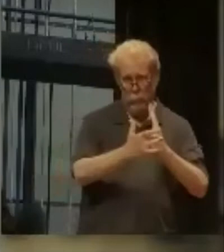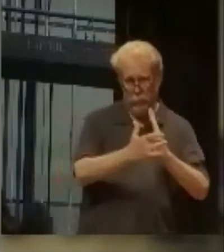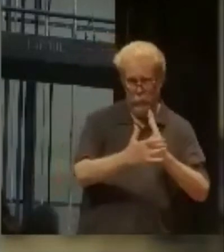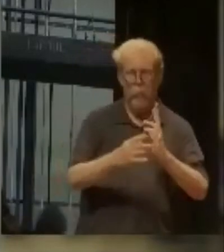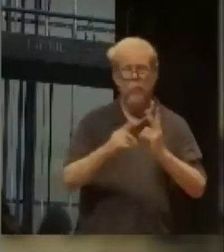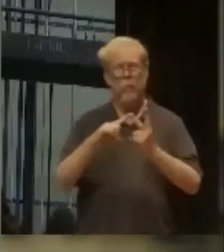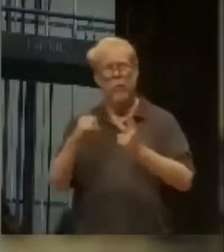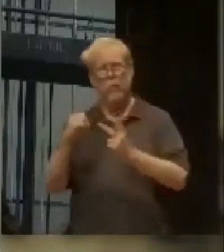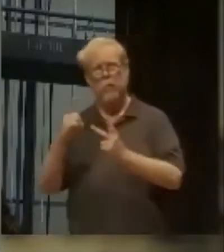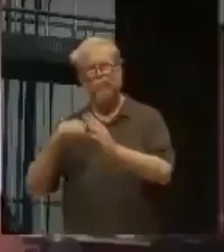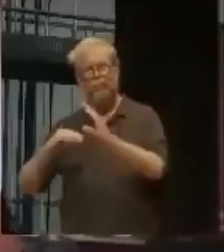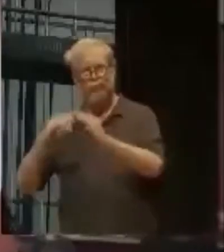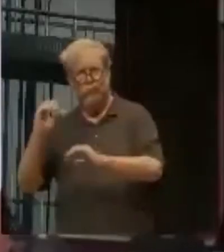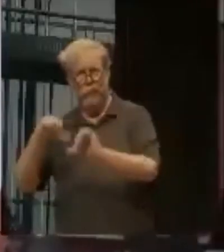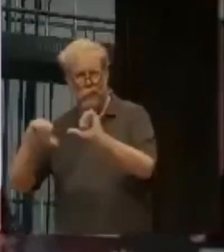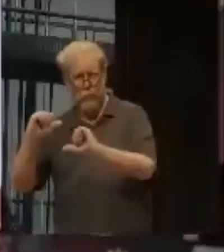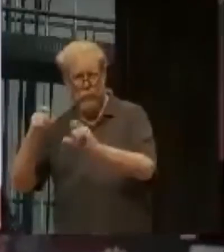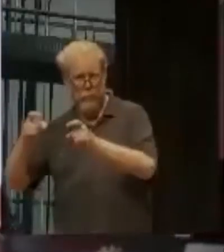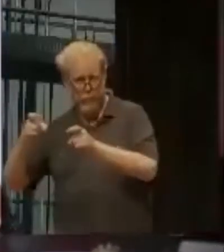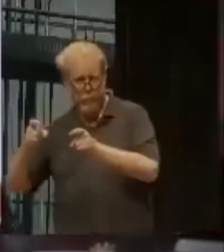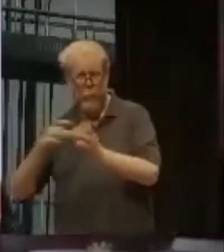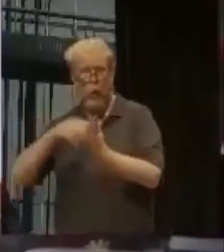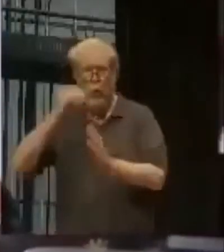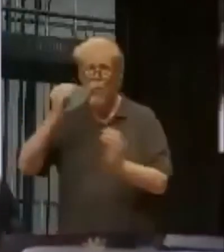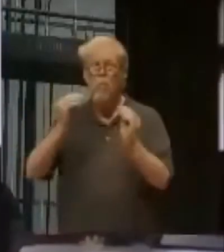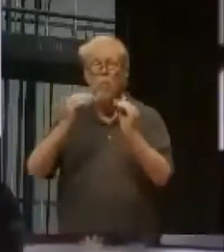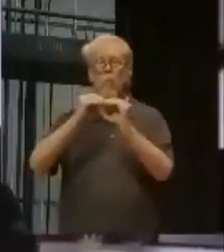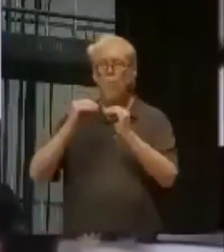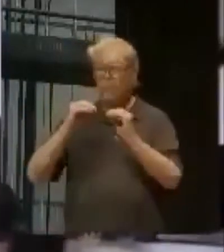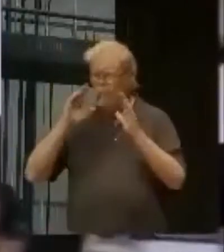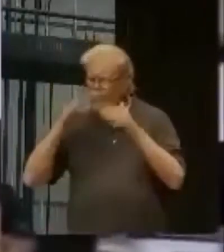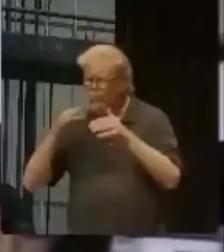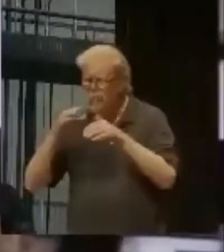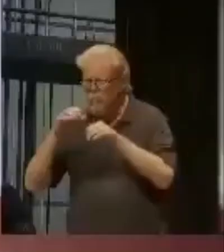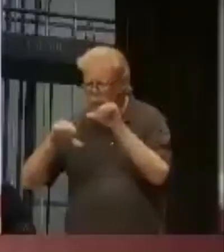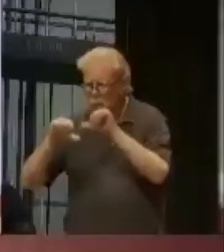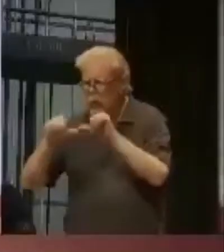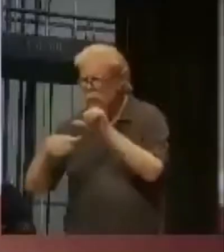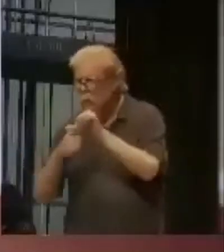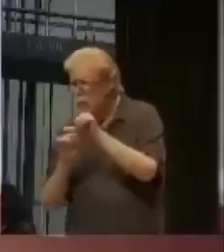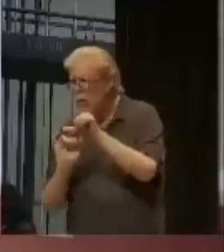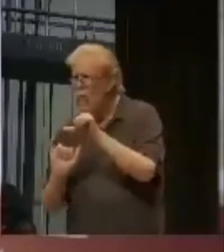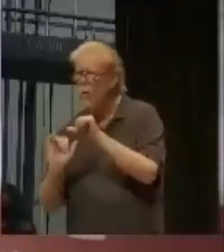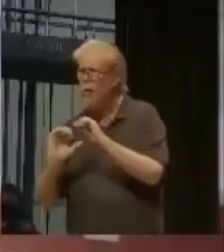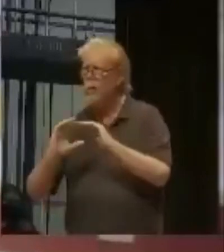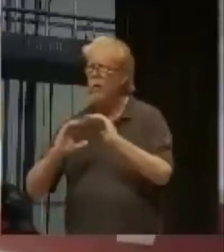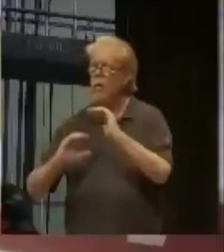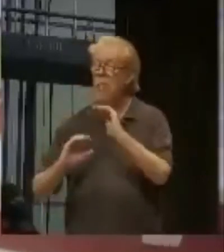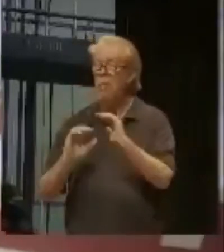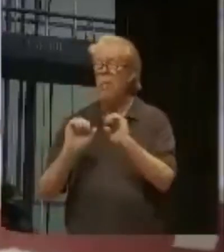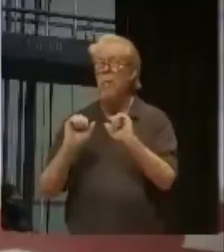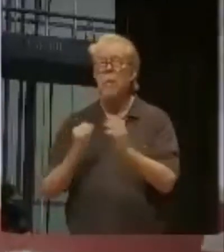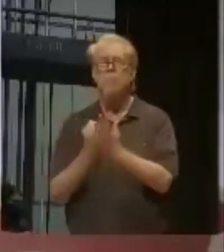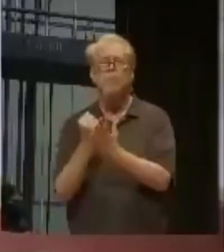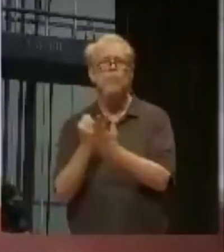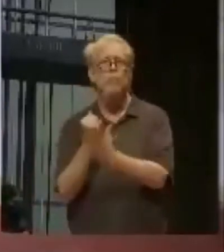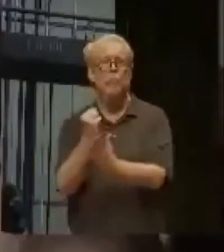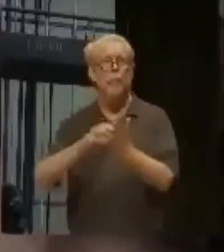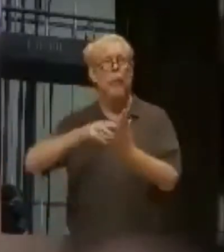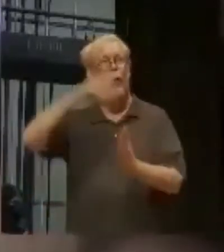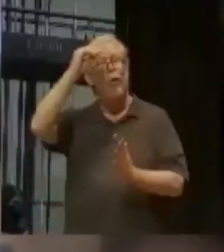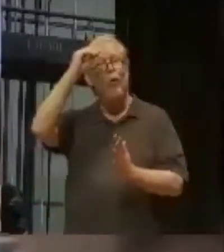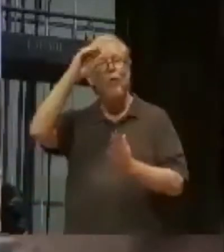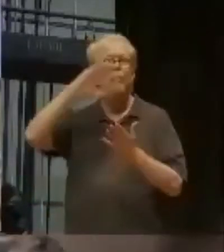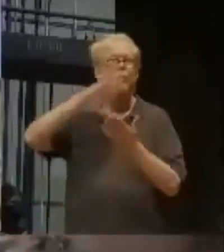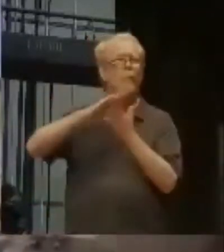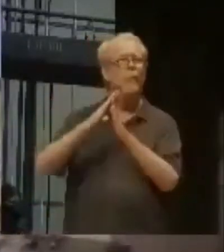construction science and management. You learn more about the sciences behind the construction industry, so you actually get to learn how to become a